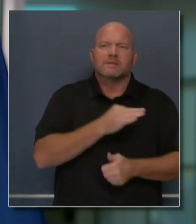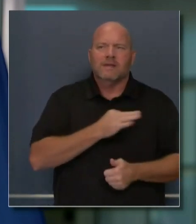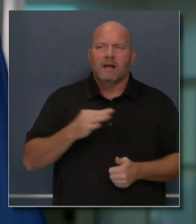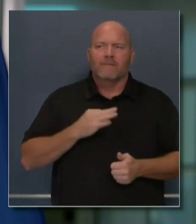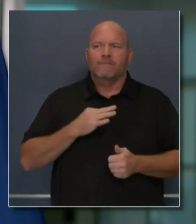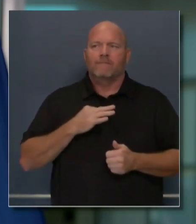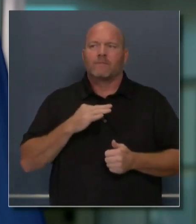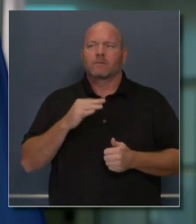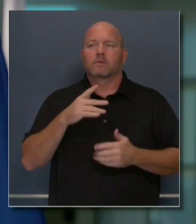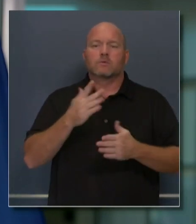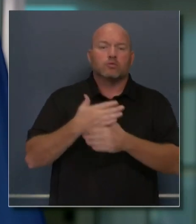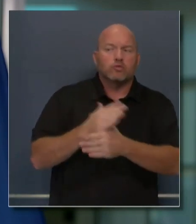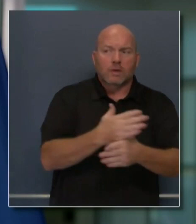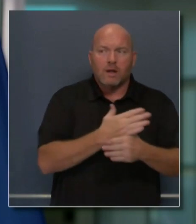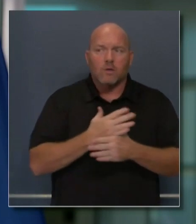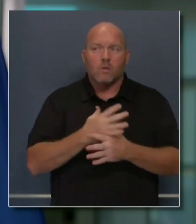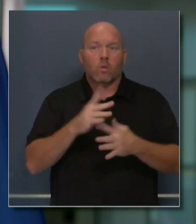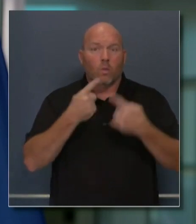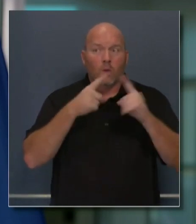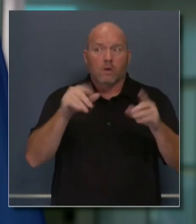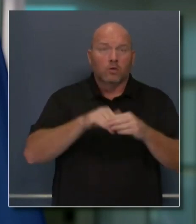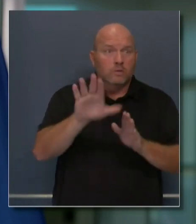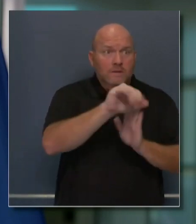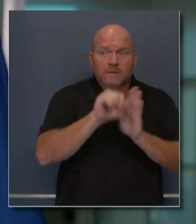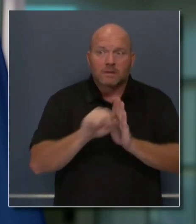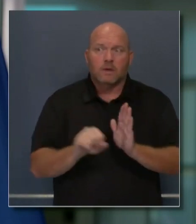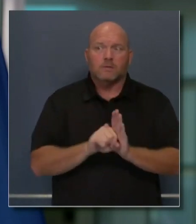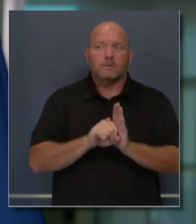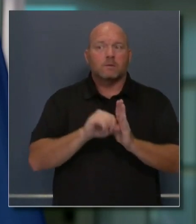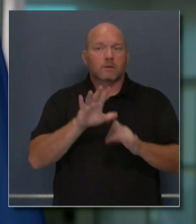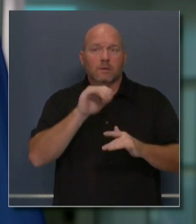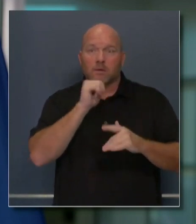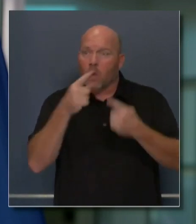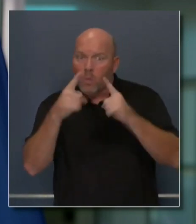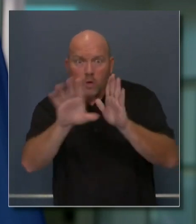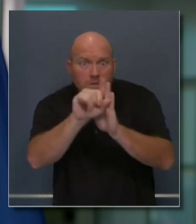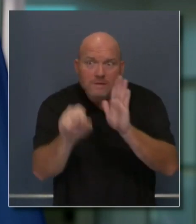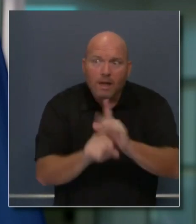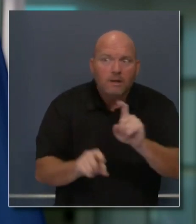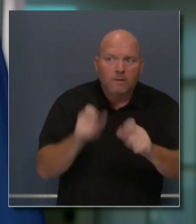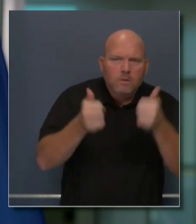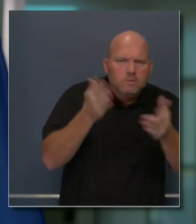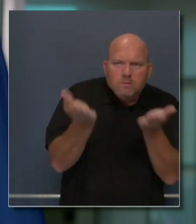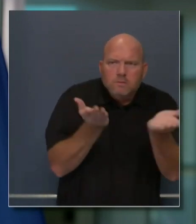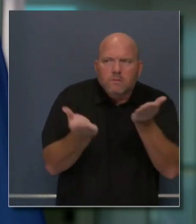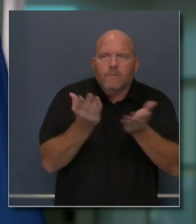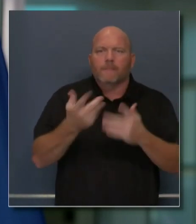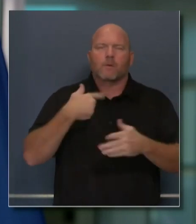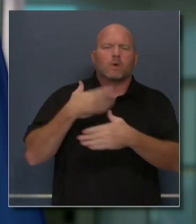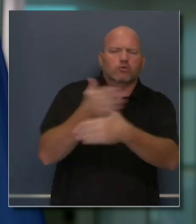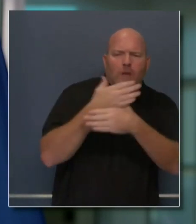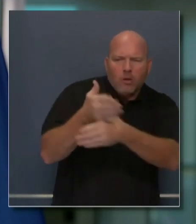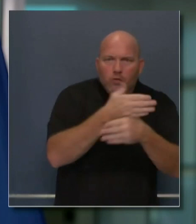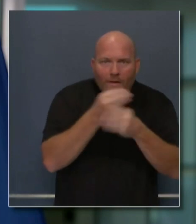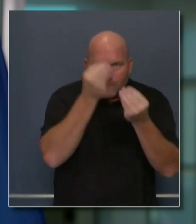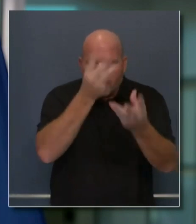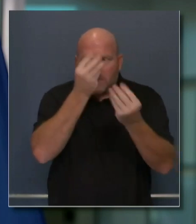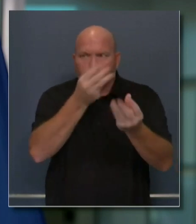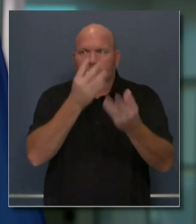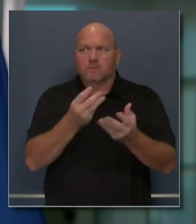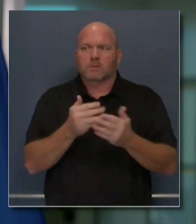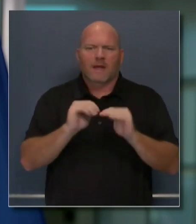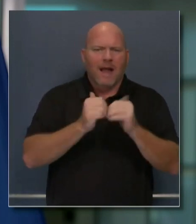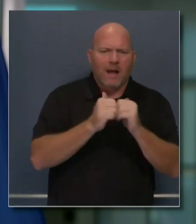about what's worked in their states and what hasn't worked in their states as it relates to guidance, as it relates to mandates,